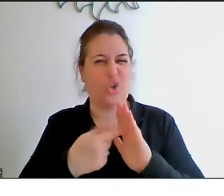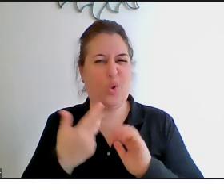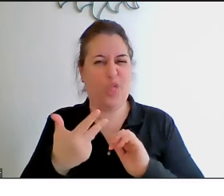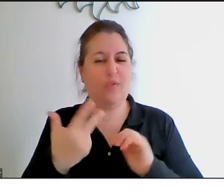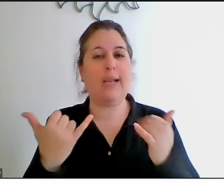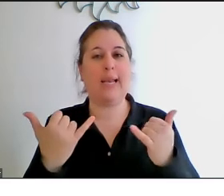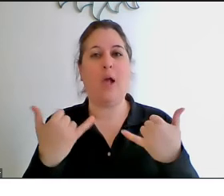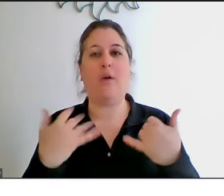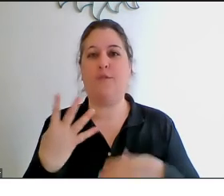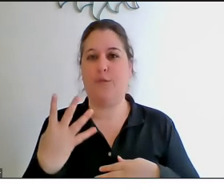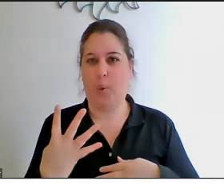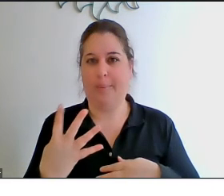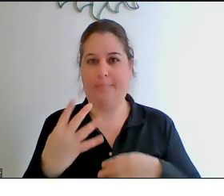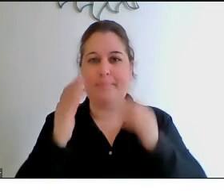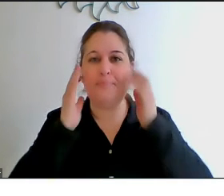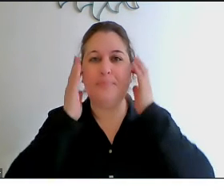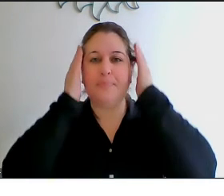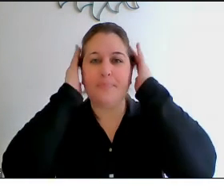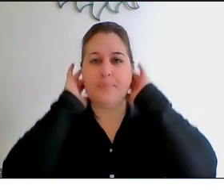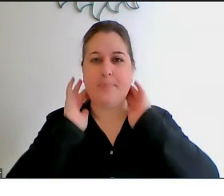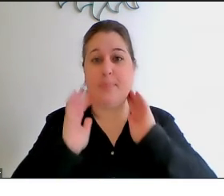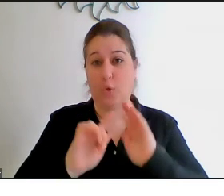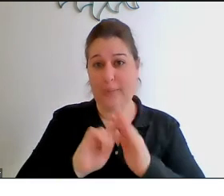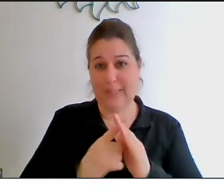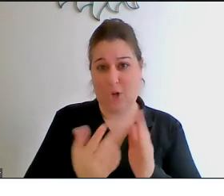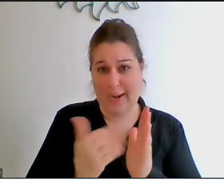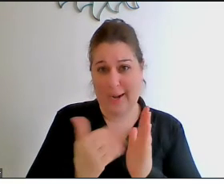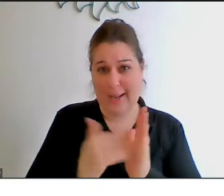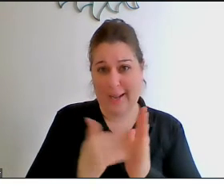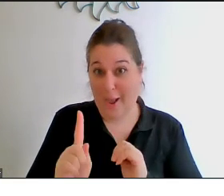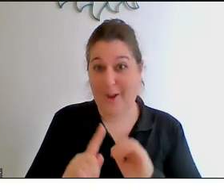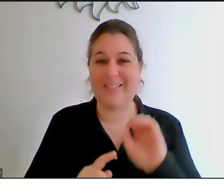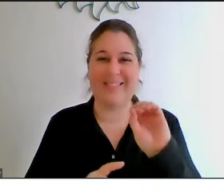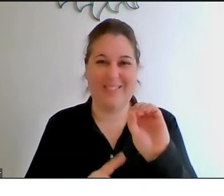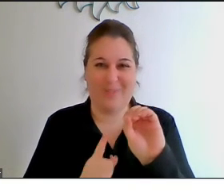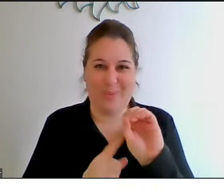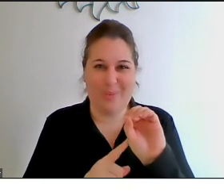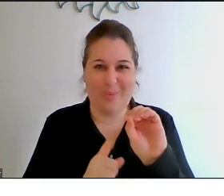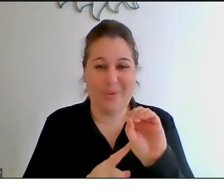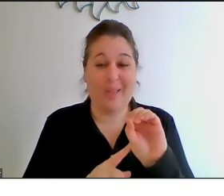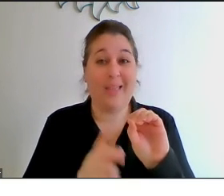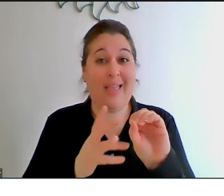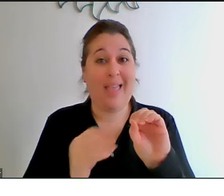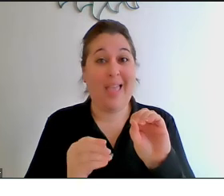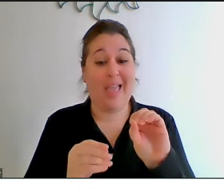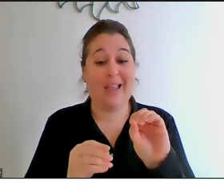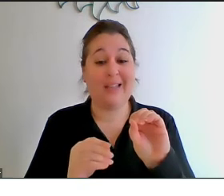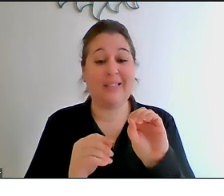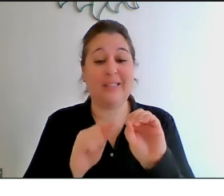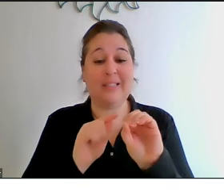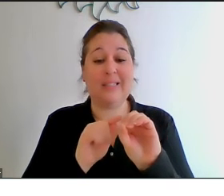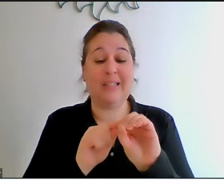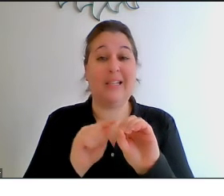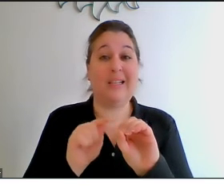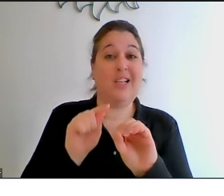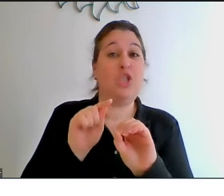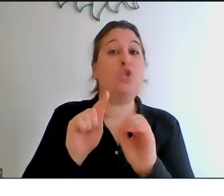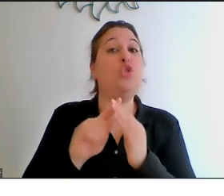4. Start at 0. I go to negative 5. Uh-oh.